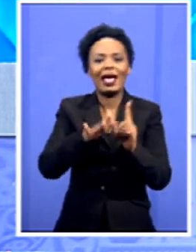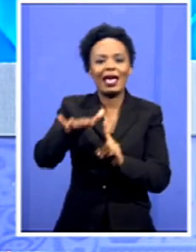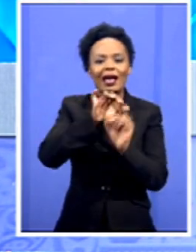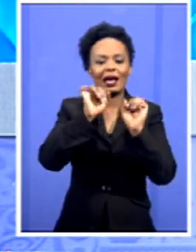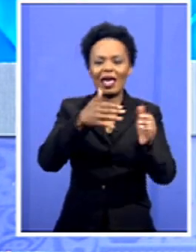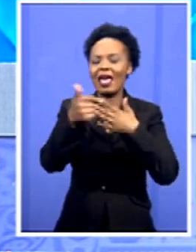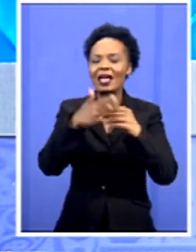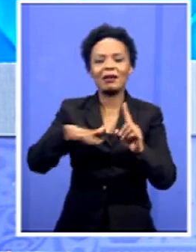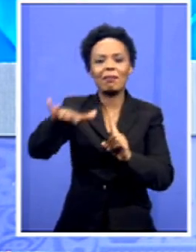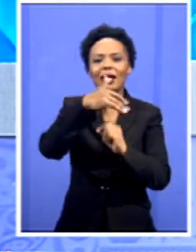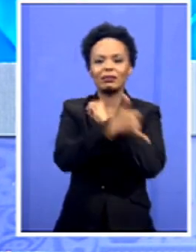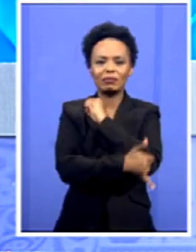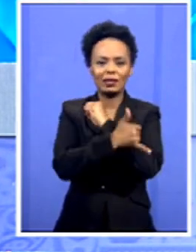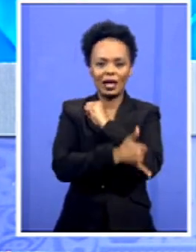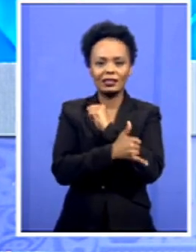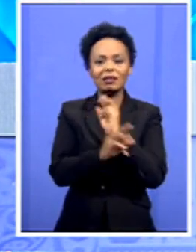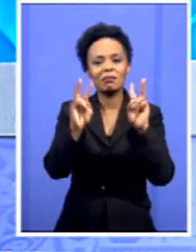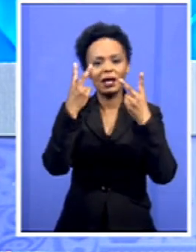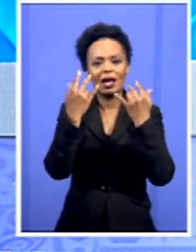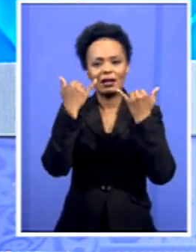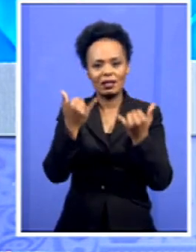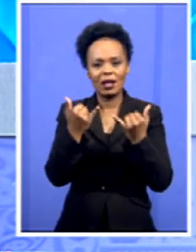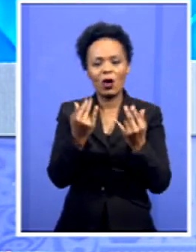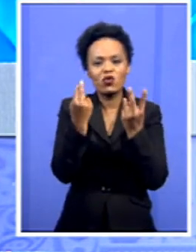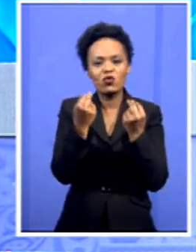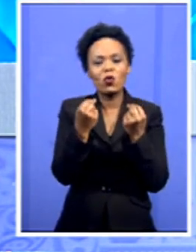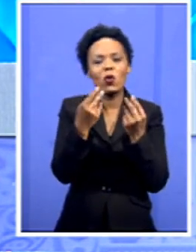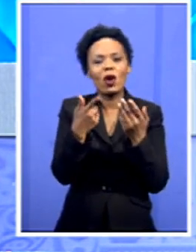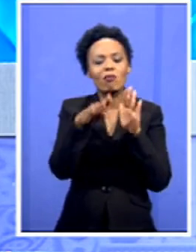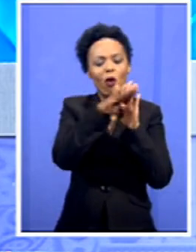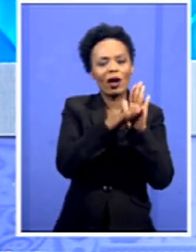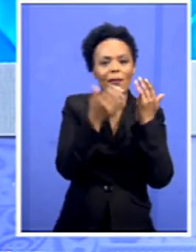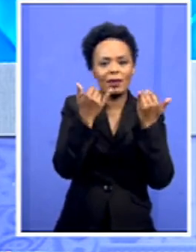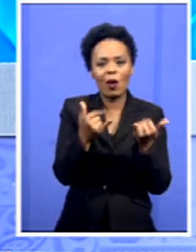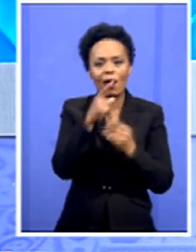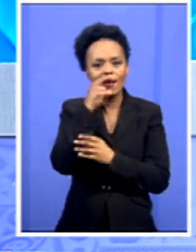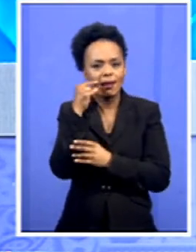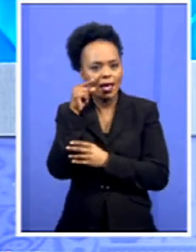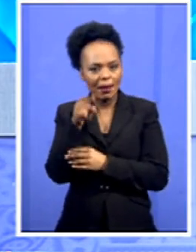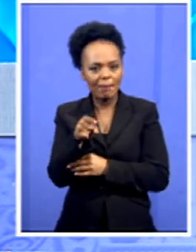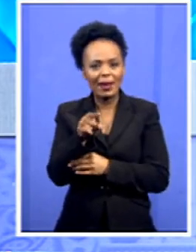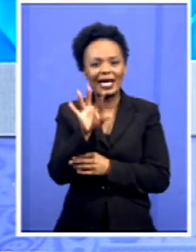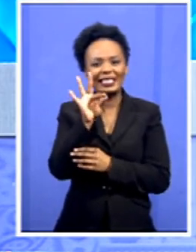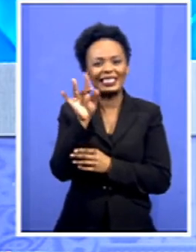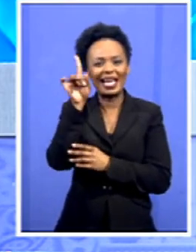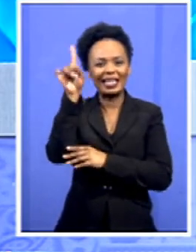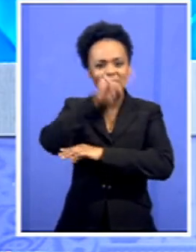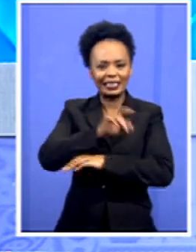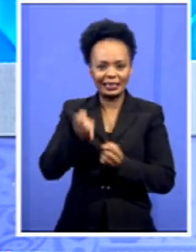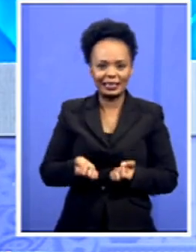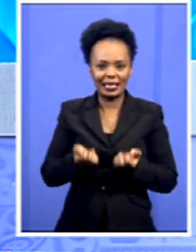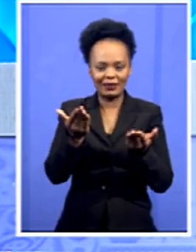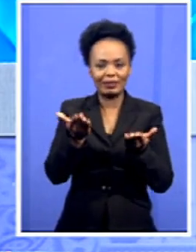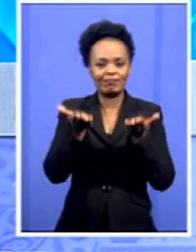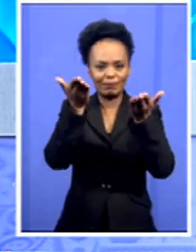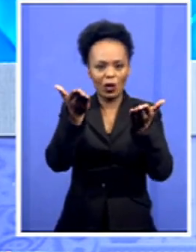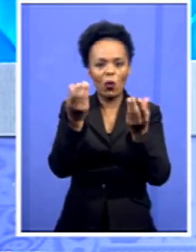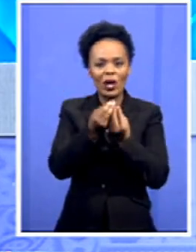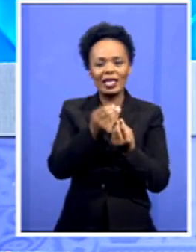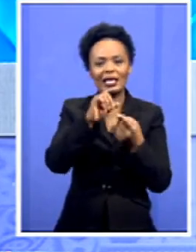country. And please tune in to our brand new sister show as well. And it's called the Daily Service Delivery Show with